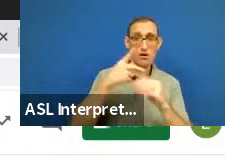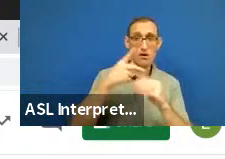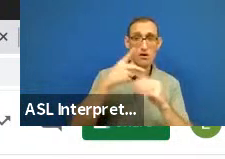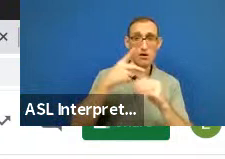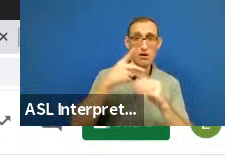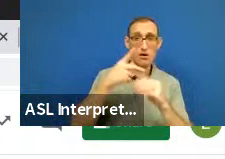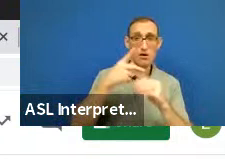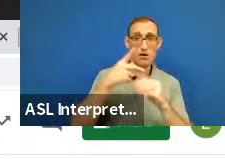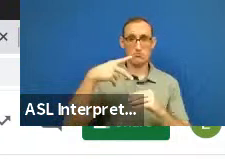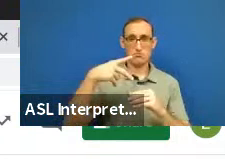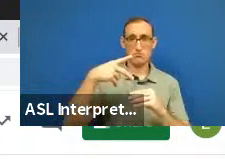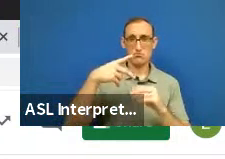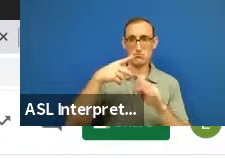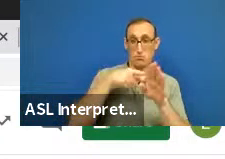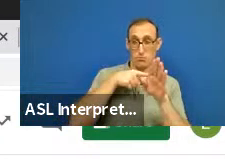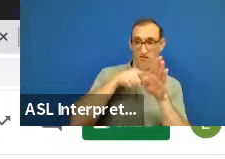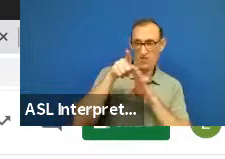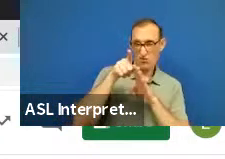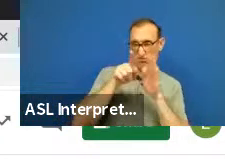next semester.